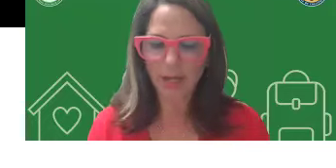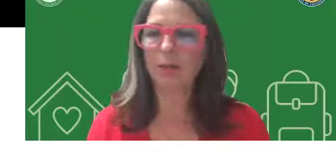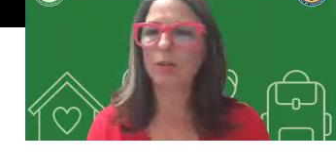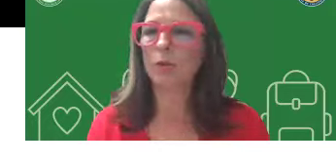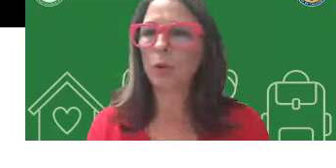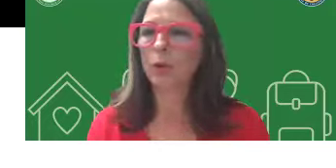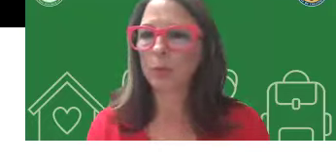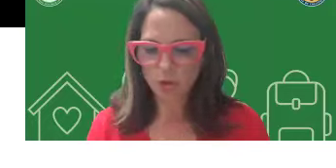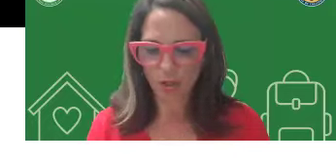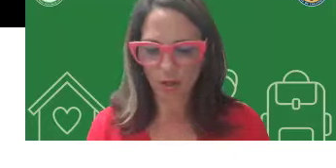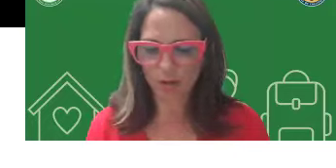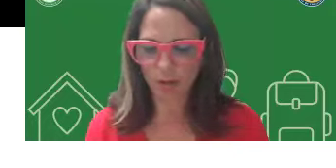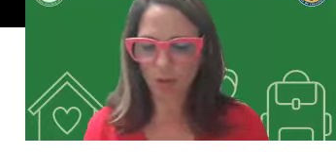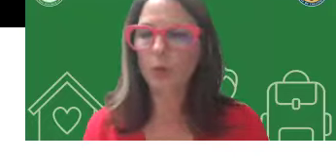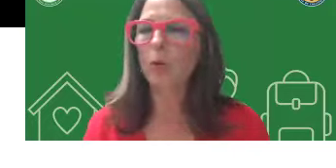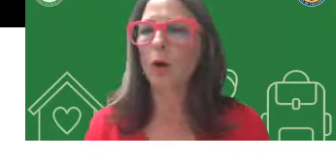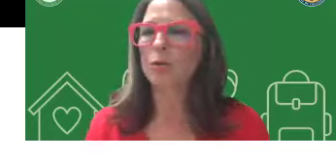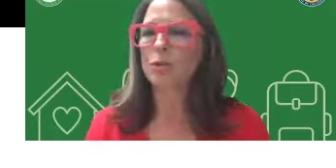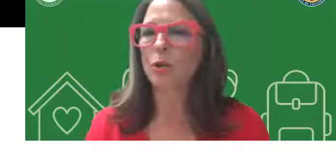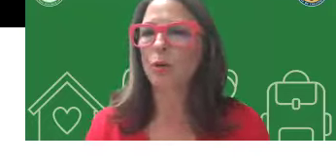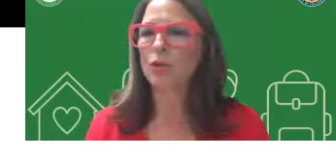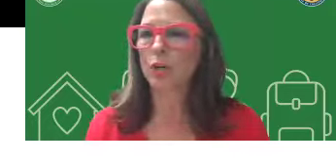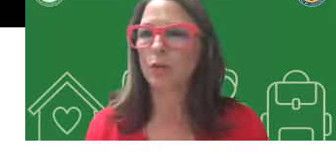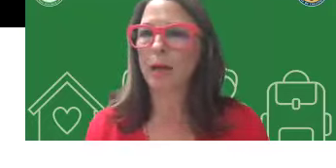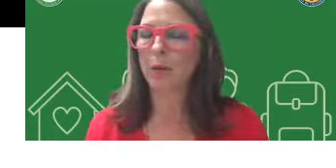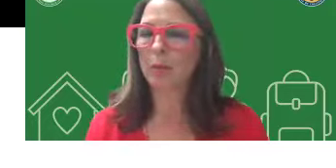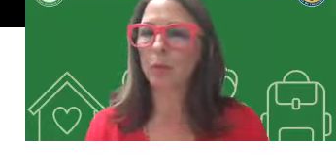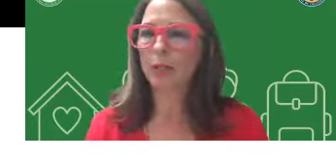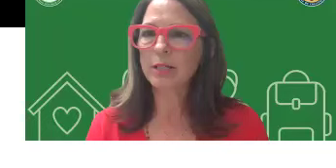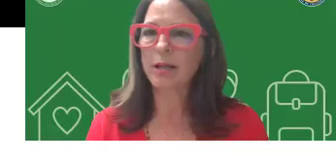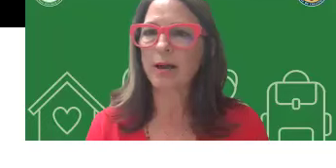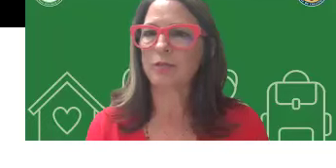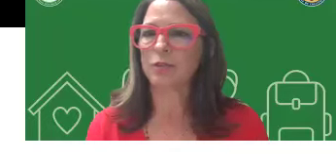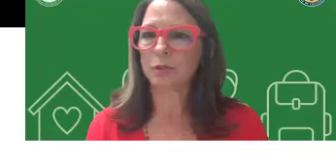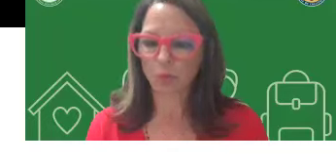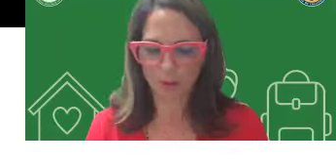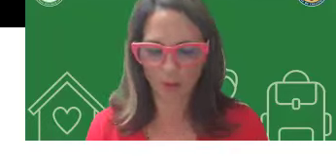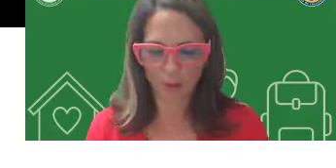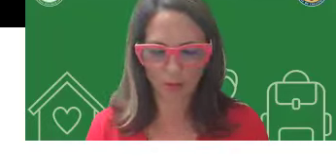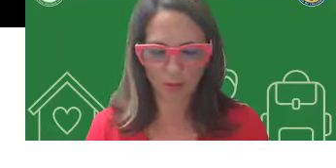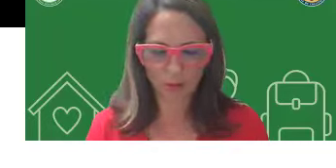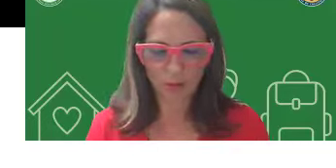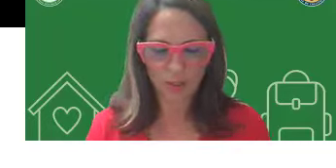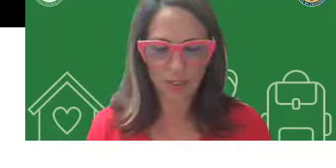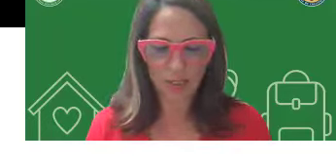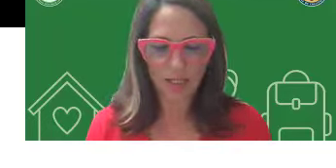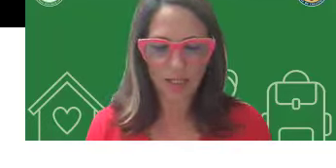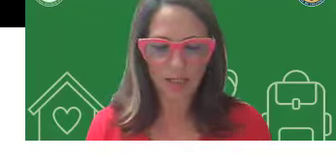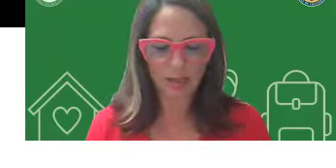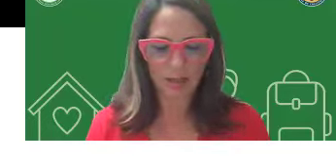recorded and the recording will be shared. We will also share the PowerPoint after the webinar with